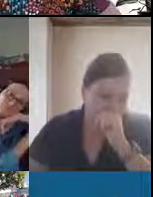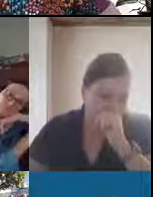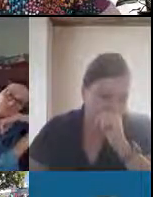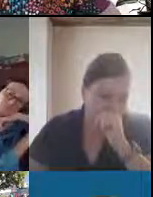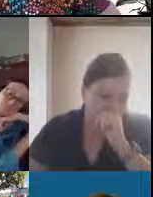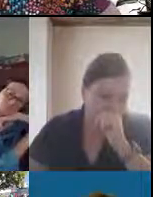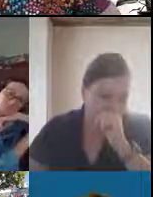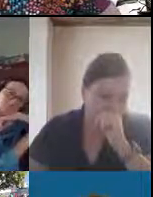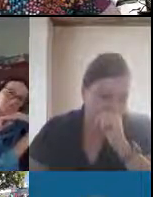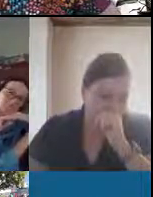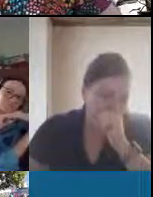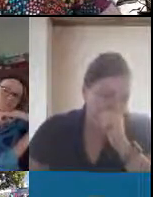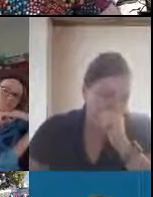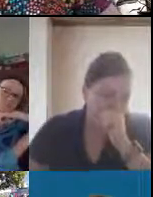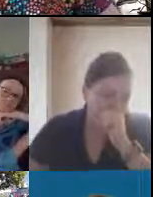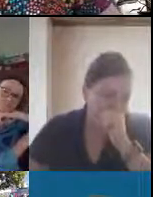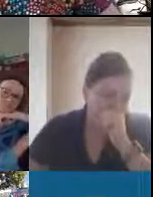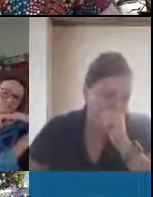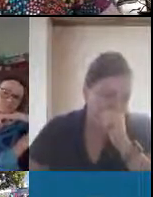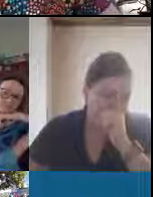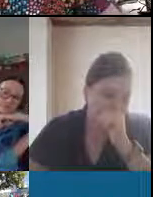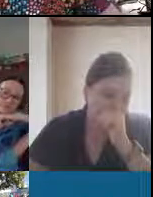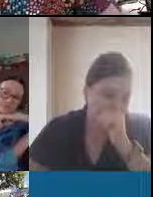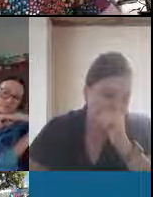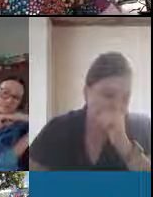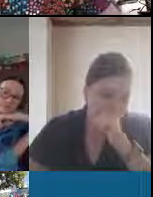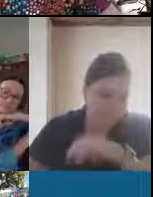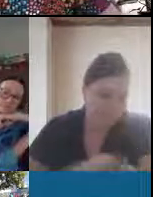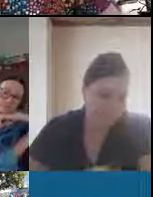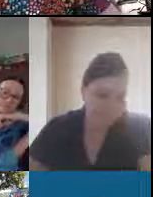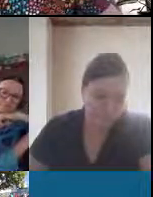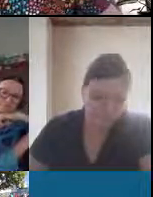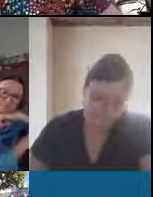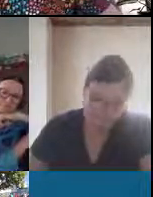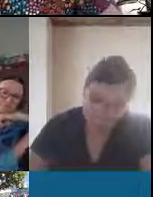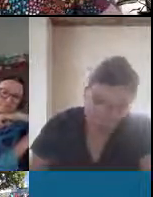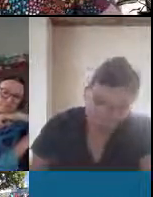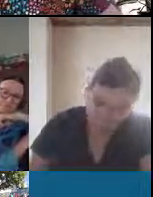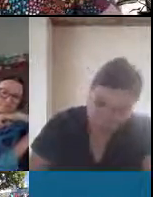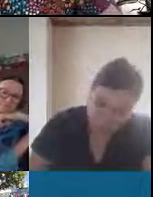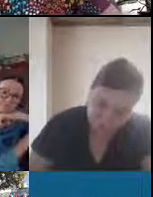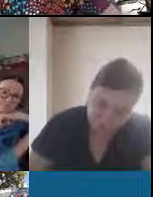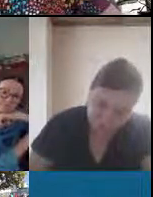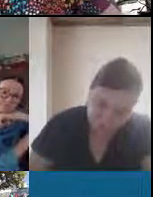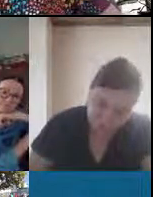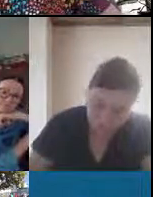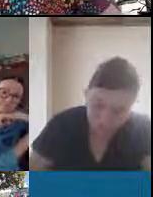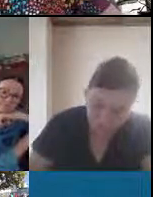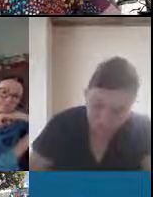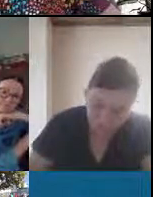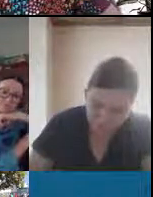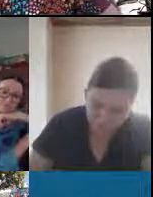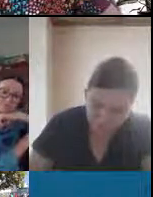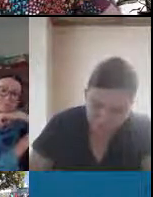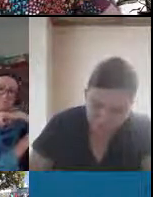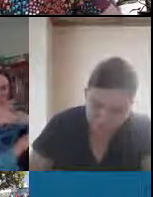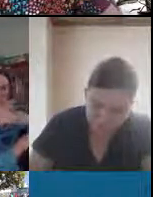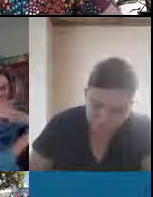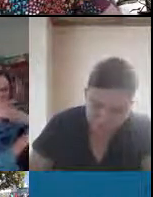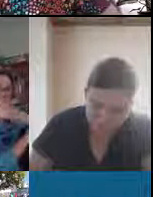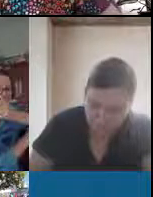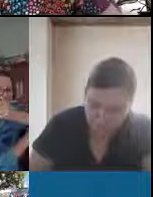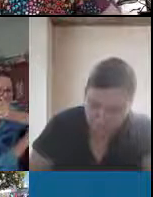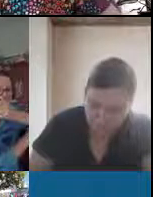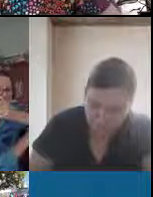And we'll show you in a future slide where it does work. But basically, you know, our recommendation was, well, you could do it,